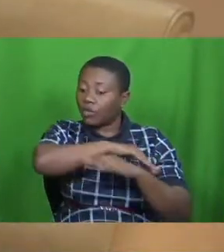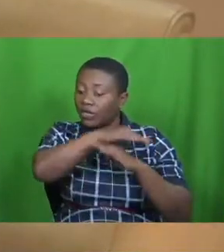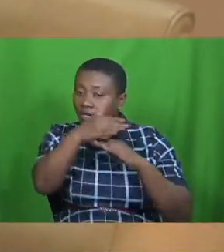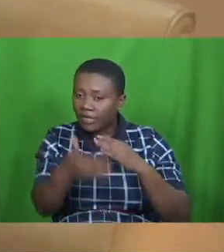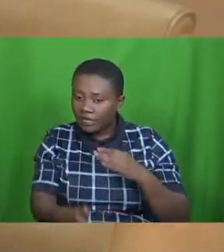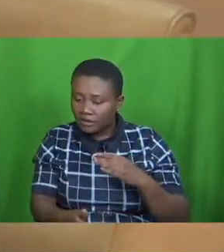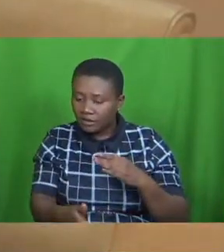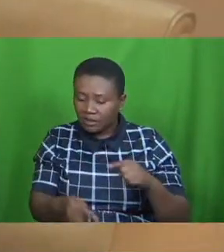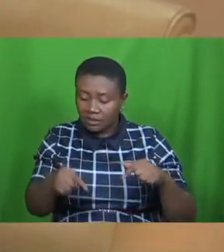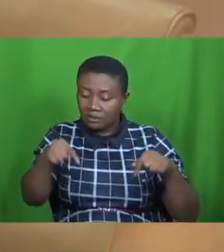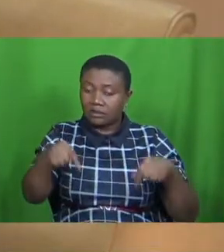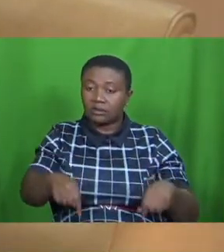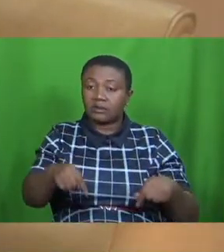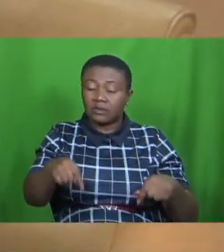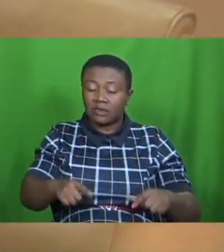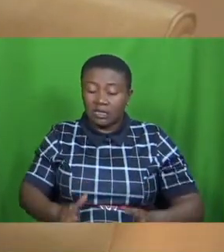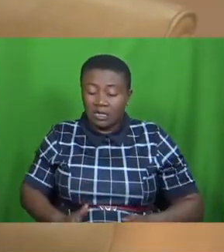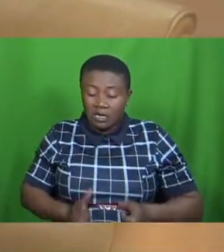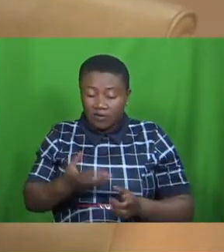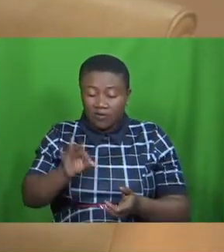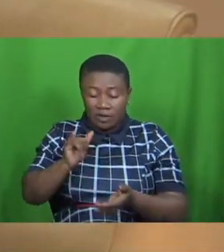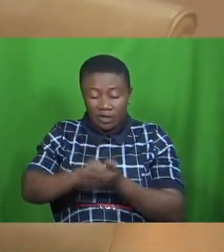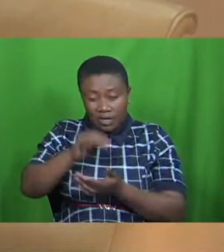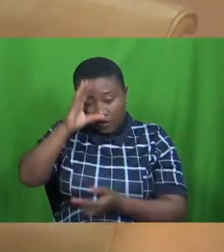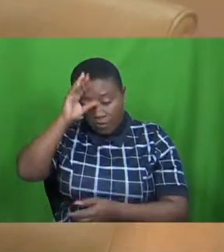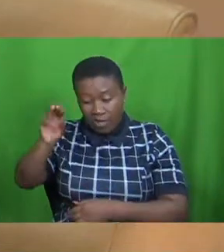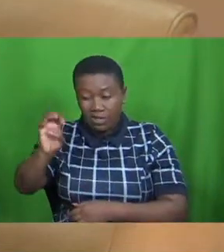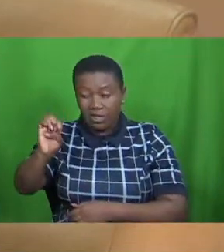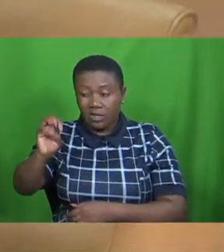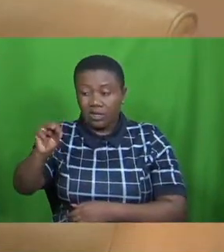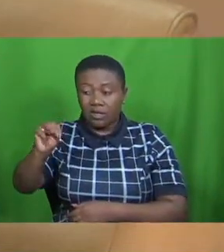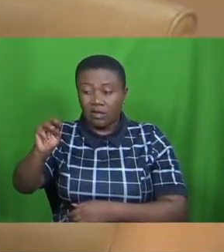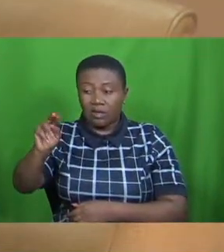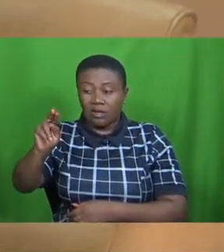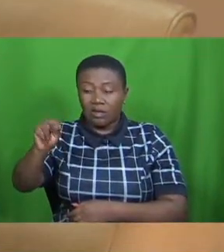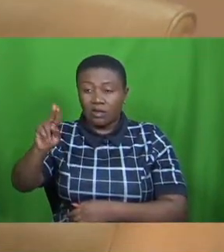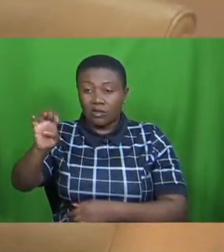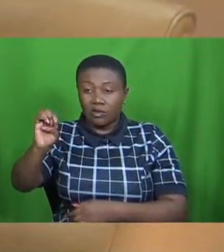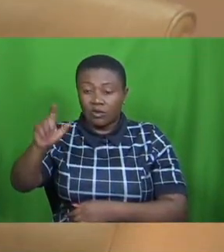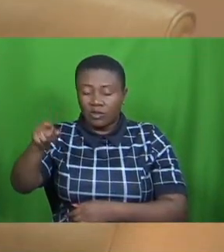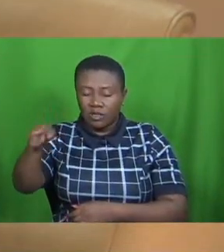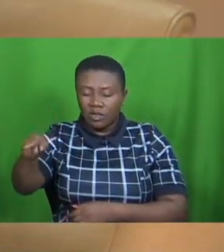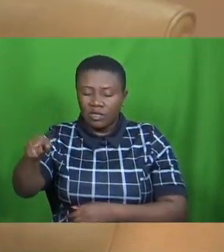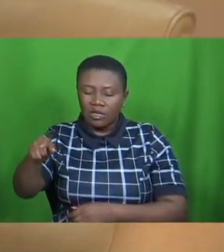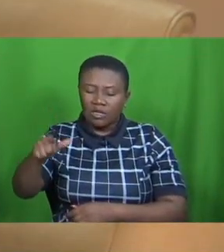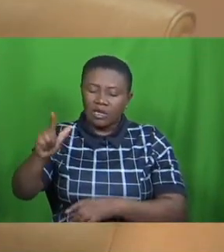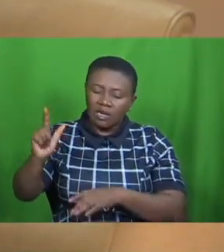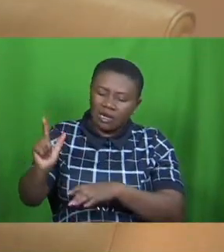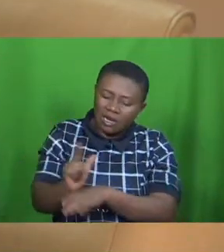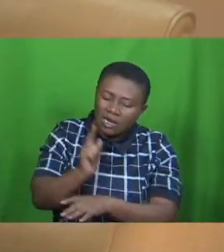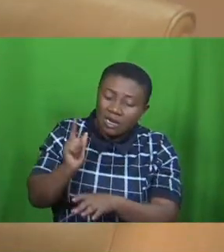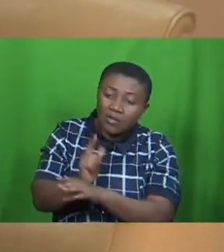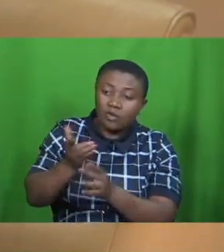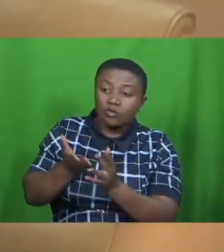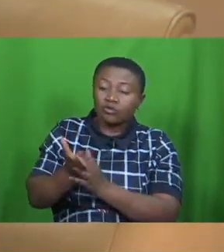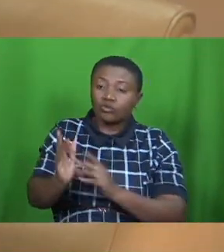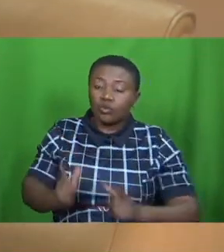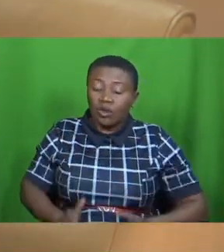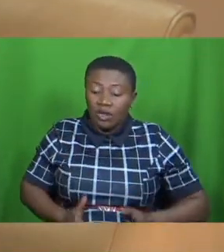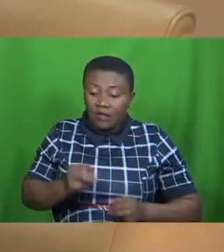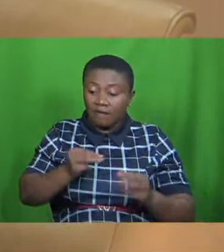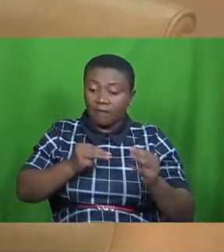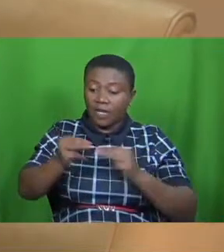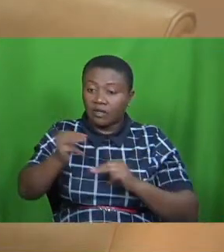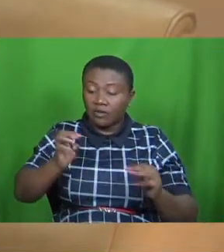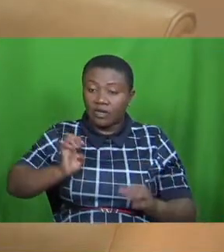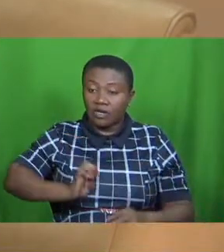His Excellency Emmanuel Oscar Amedo, who labored through life as management executive and as